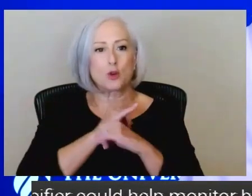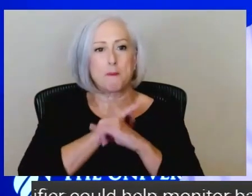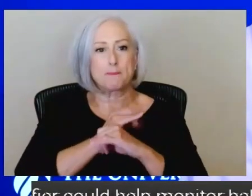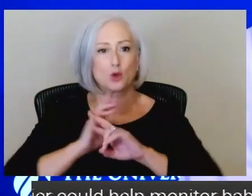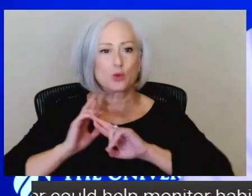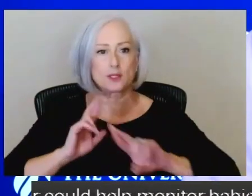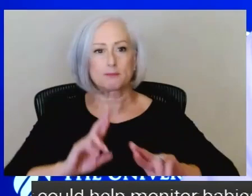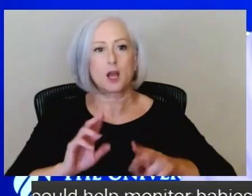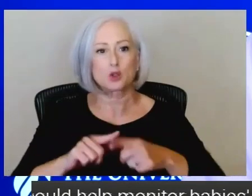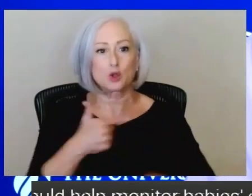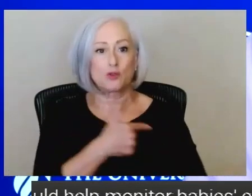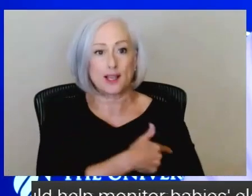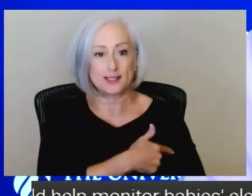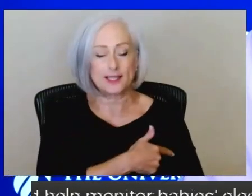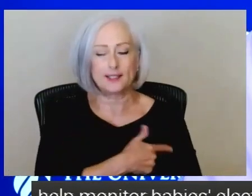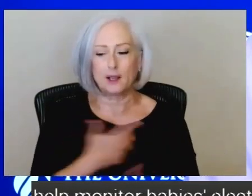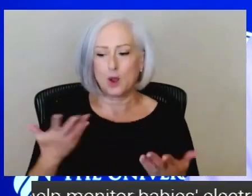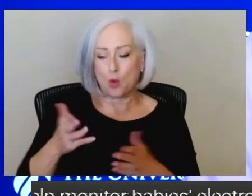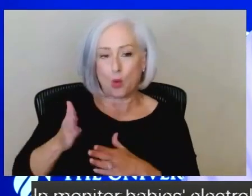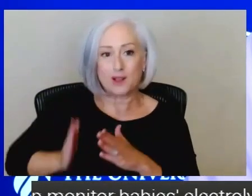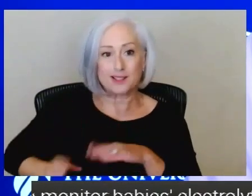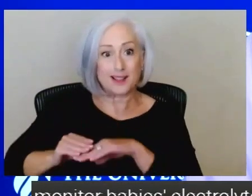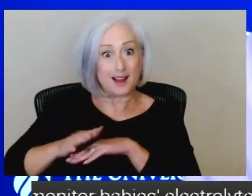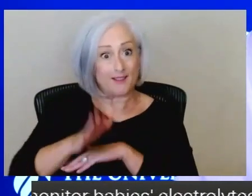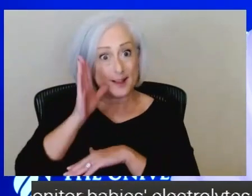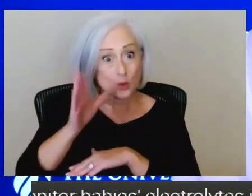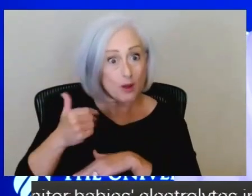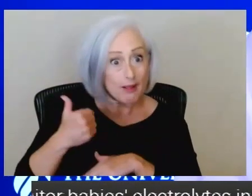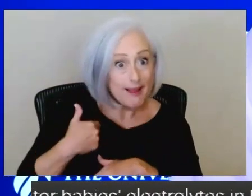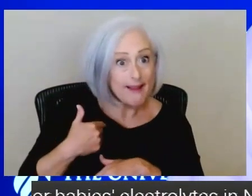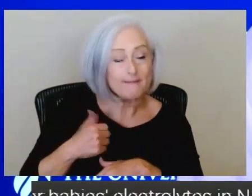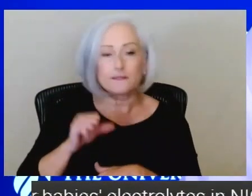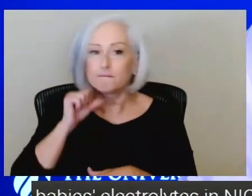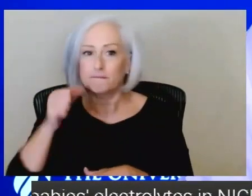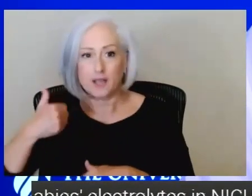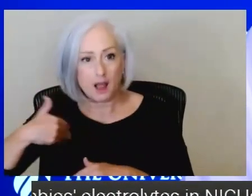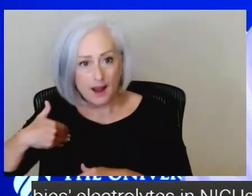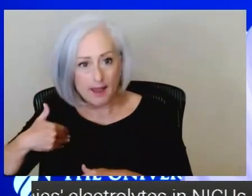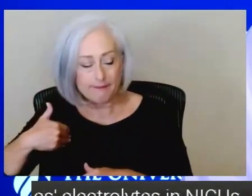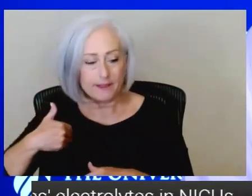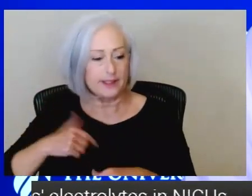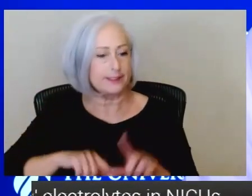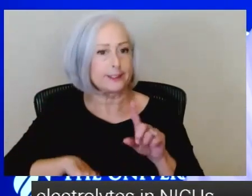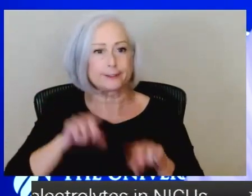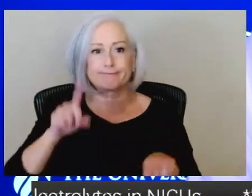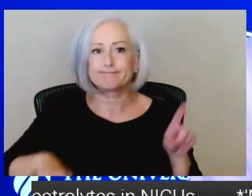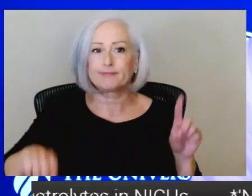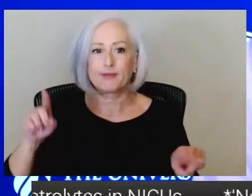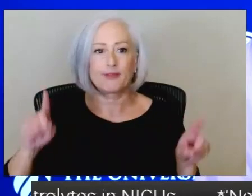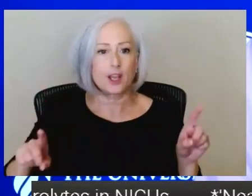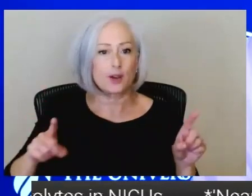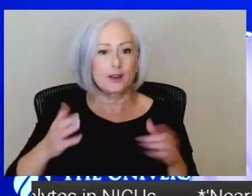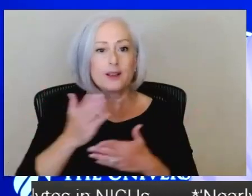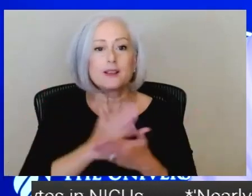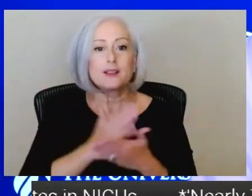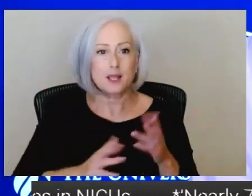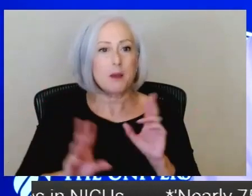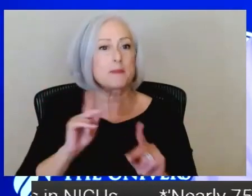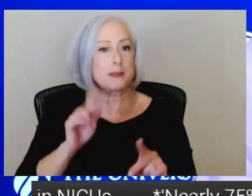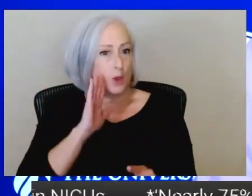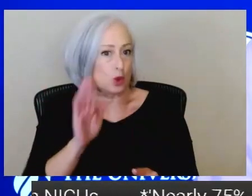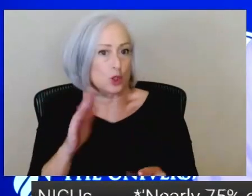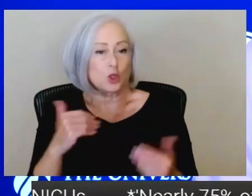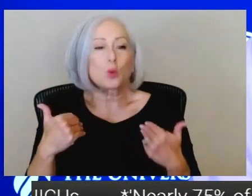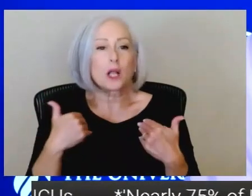getting side effects or not getting side effects. But again, some people will just have